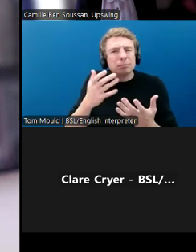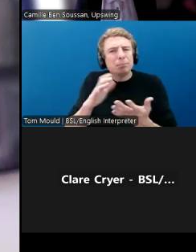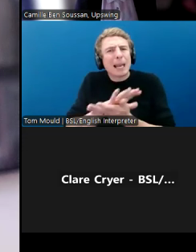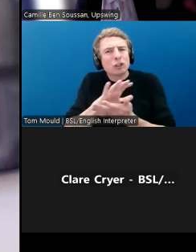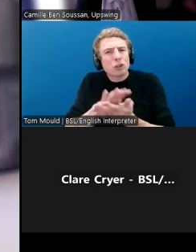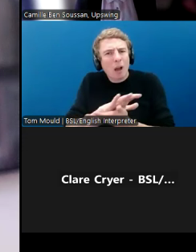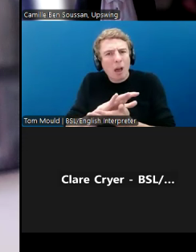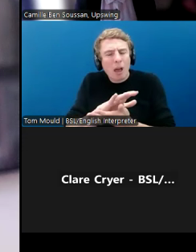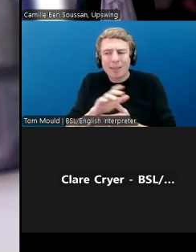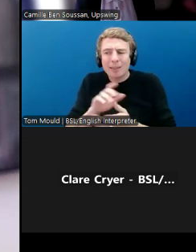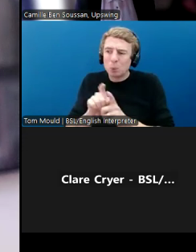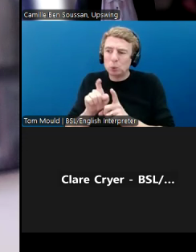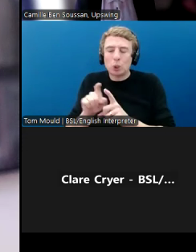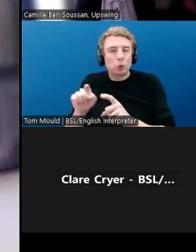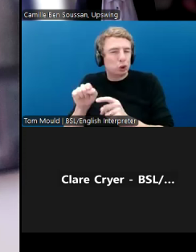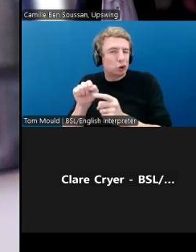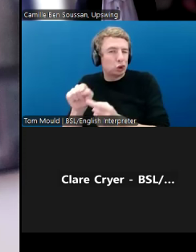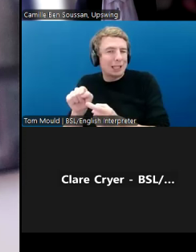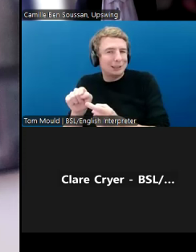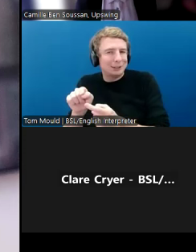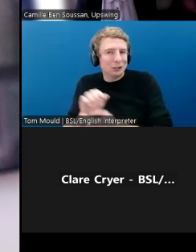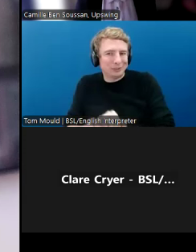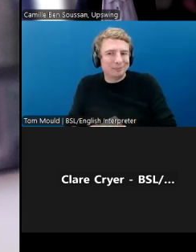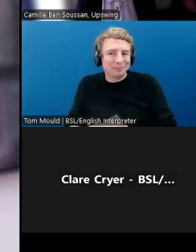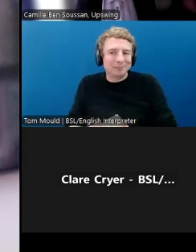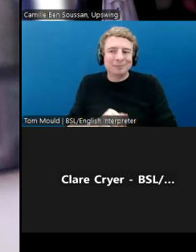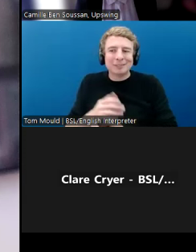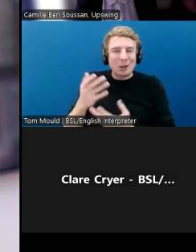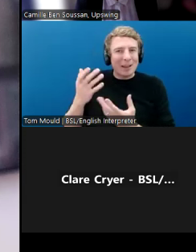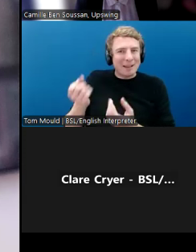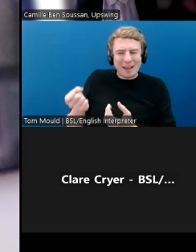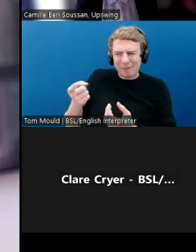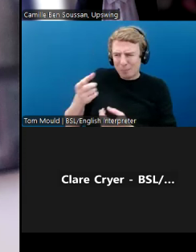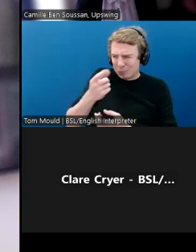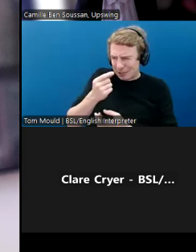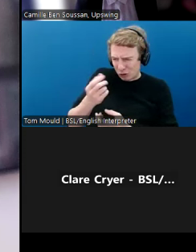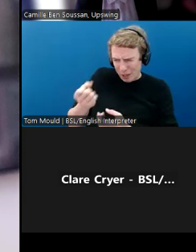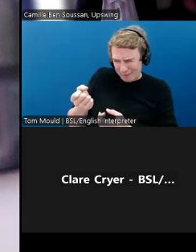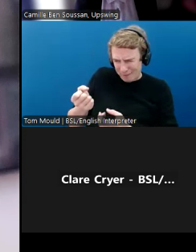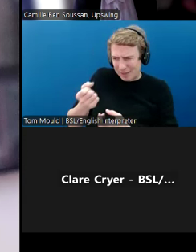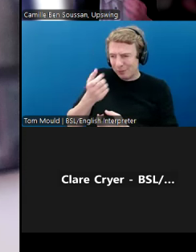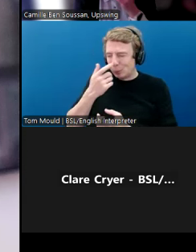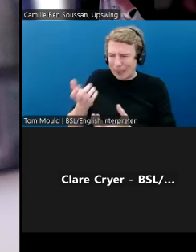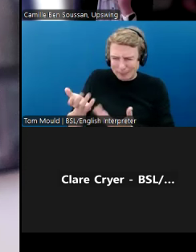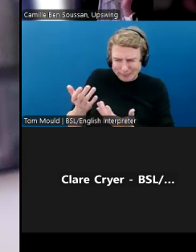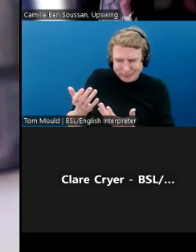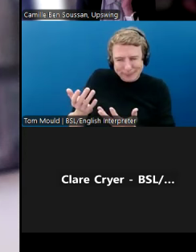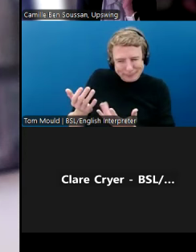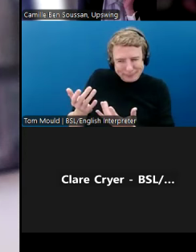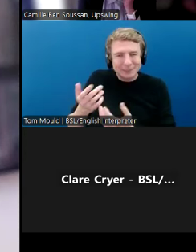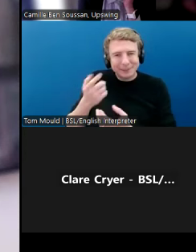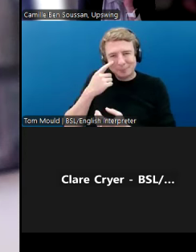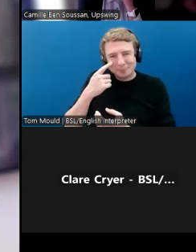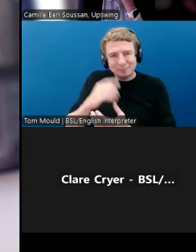Circus does reveal untapped potential and builds personal resilience. And my favorite comment about the project was from